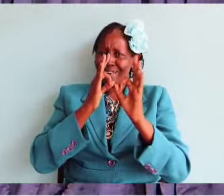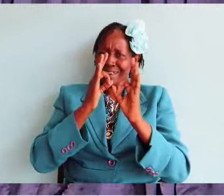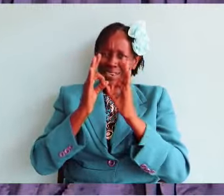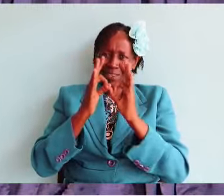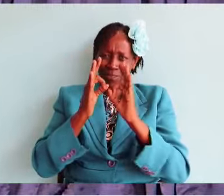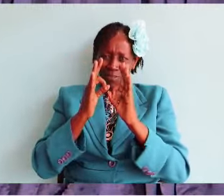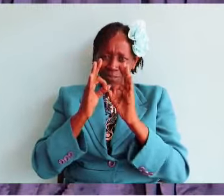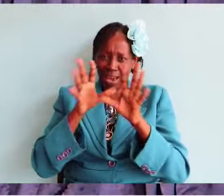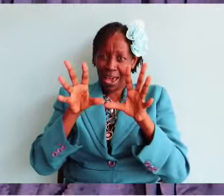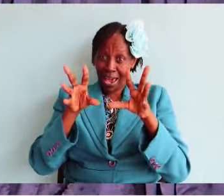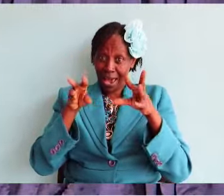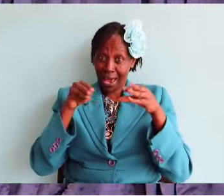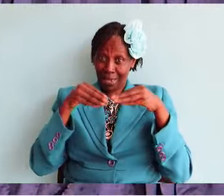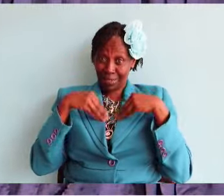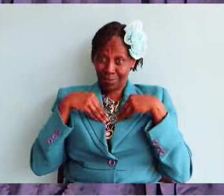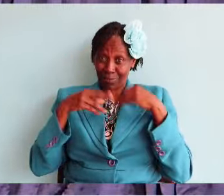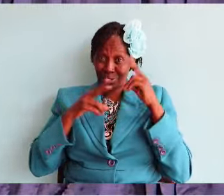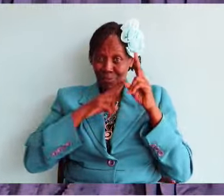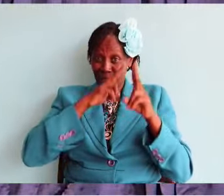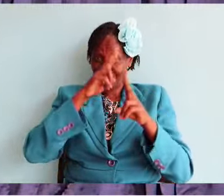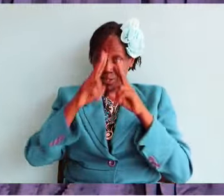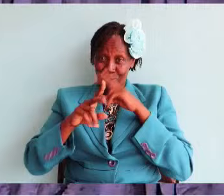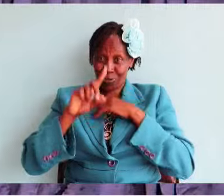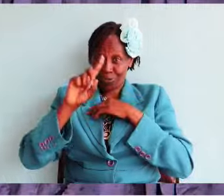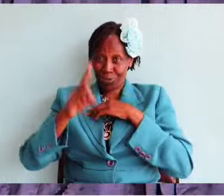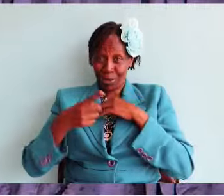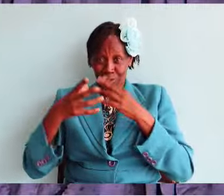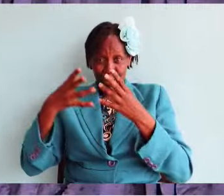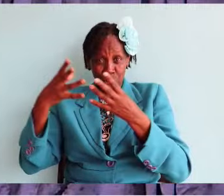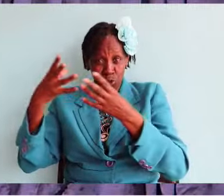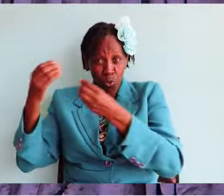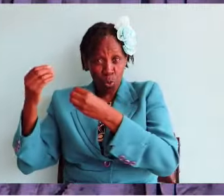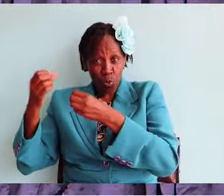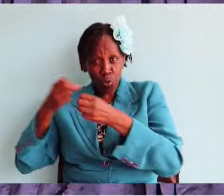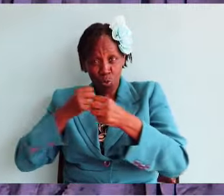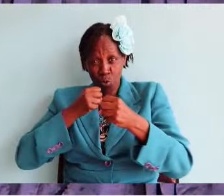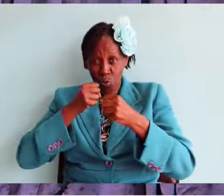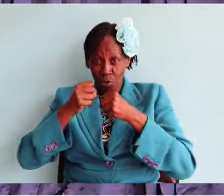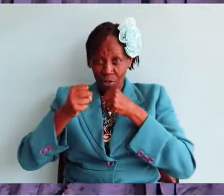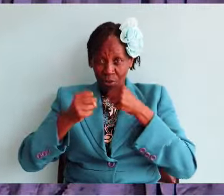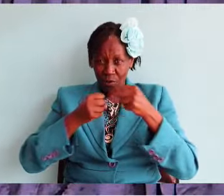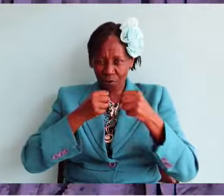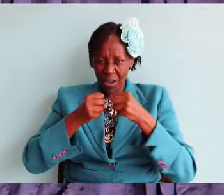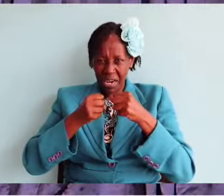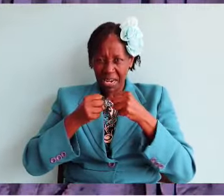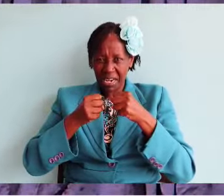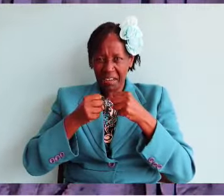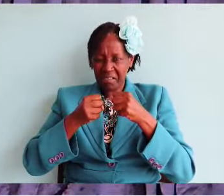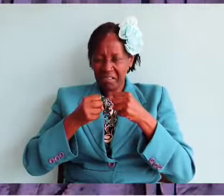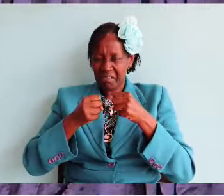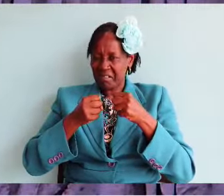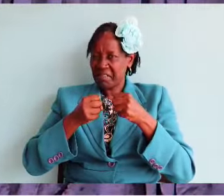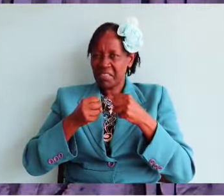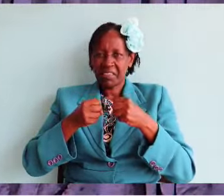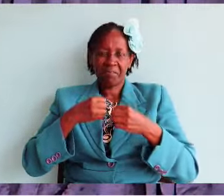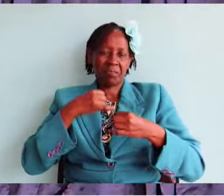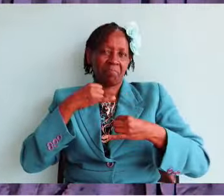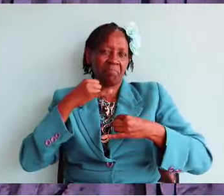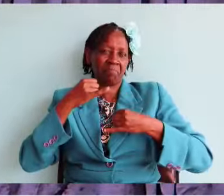in themselves. And also, they will say, our own strength saved us.